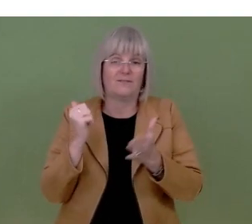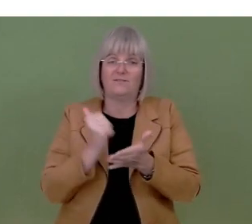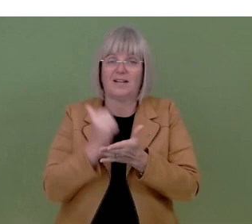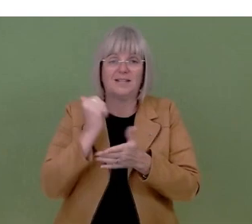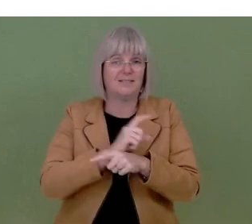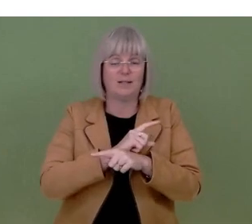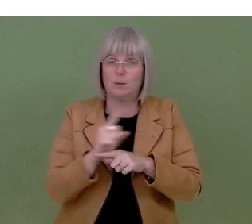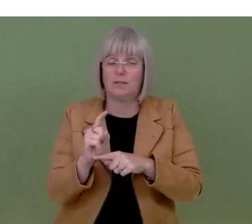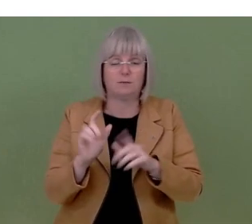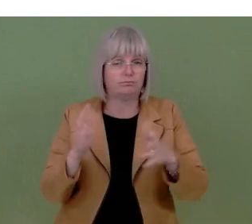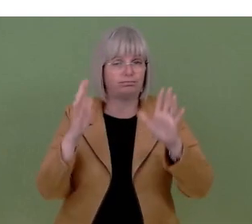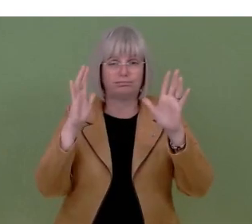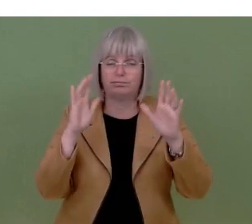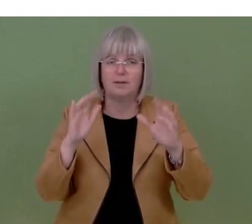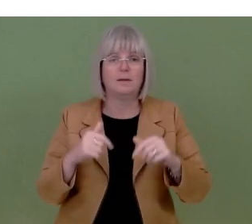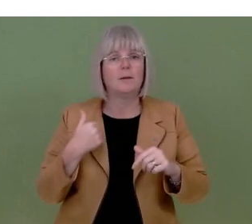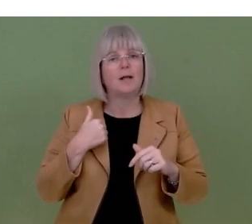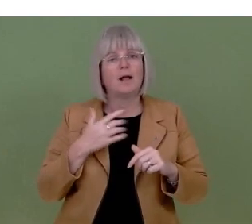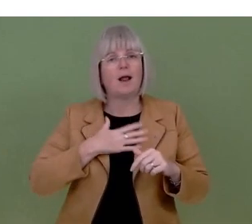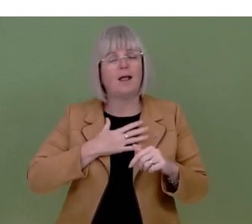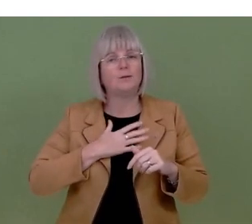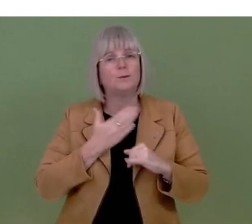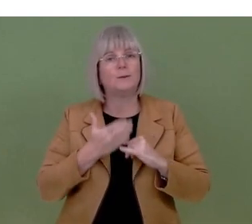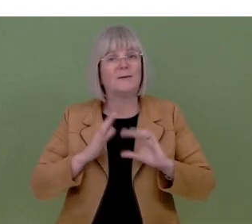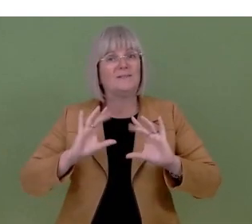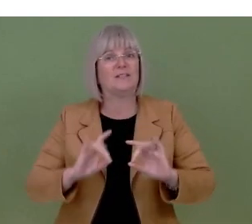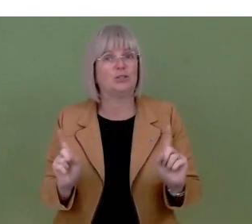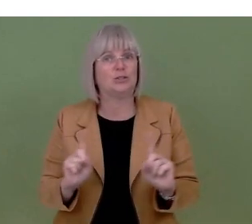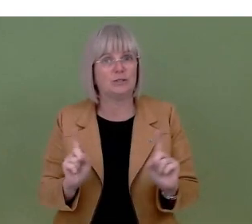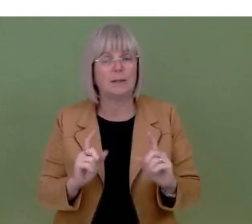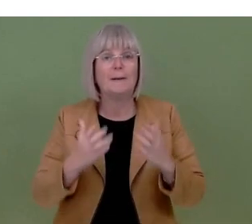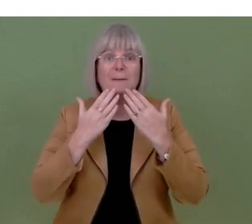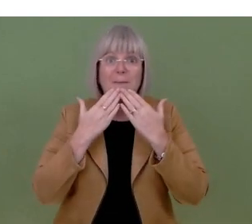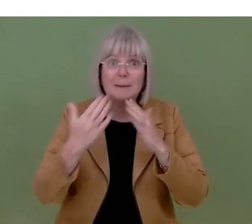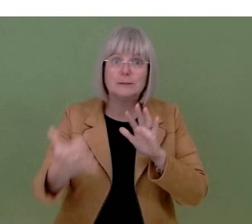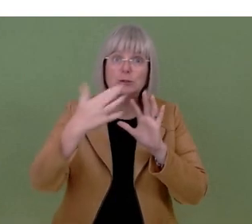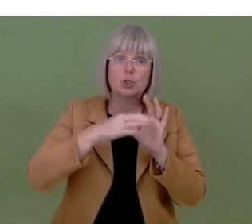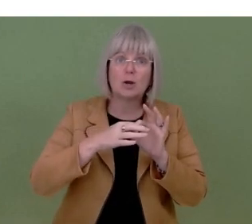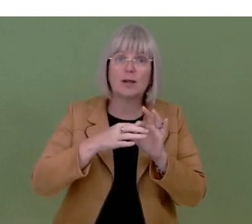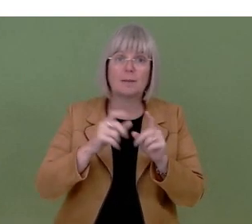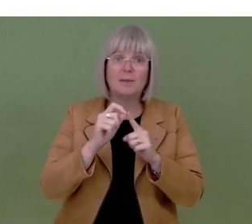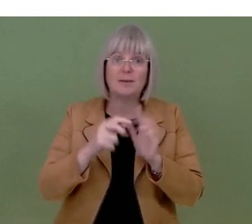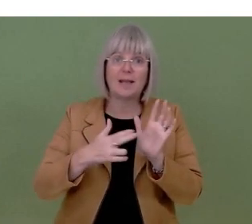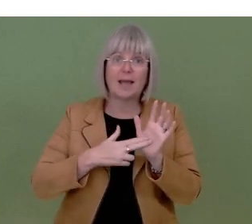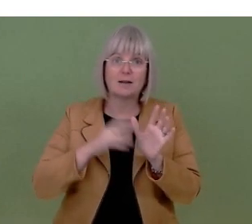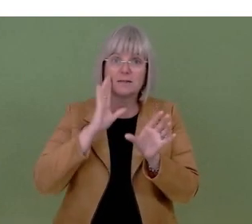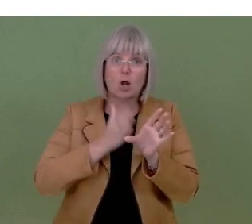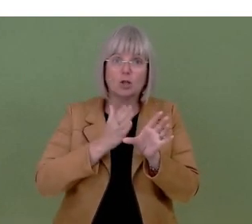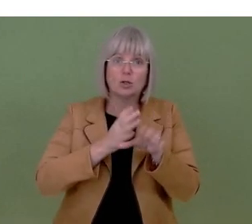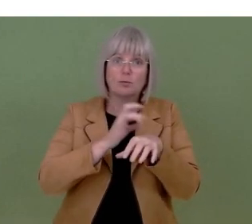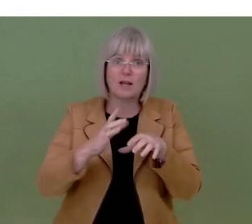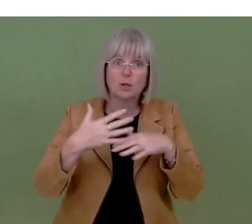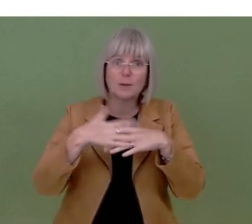I just wanted to finish today was to basically say, please do join the Psychological Professions Network. We have psychological